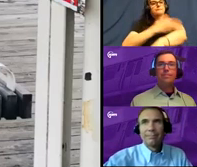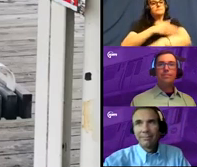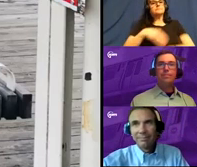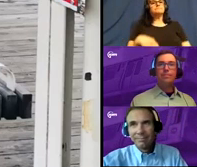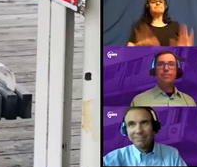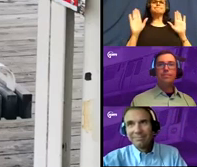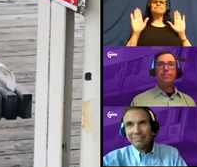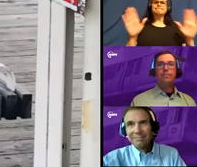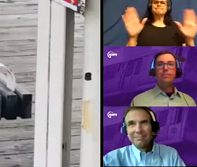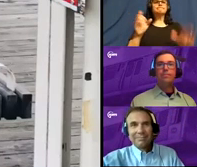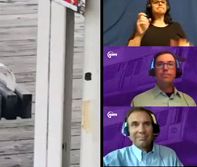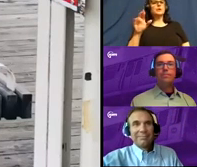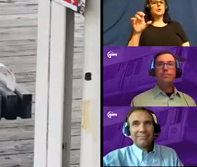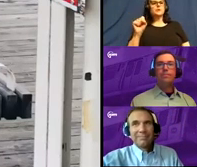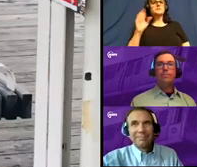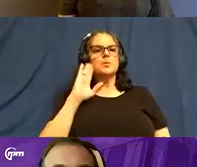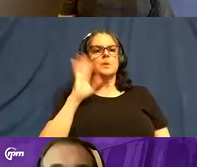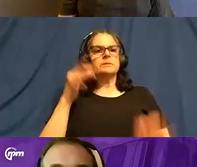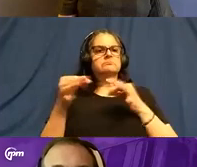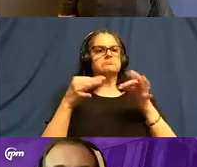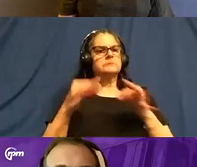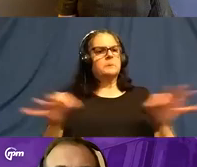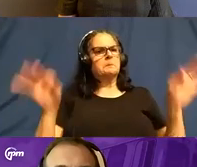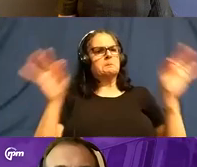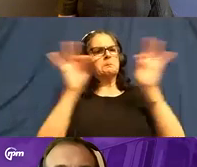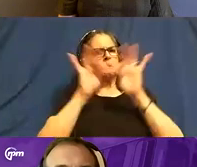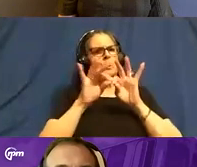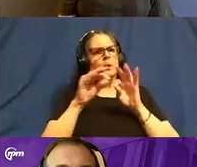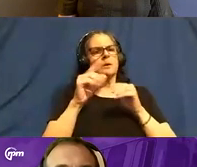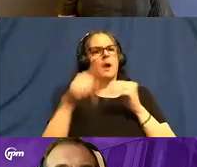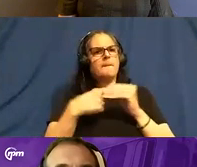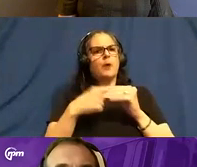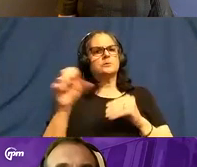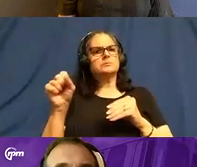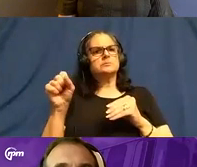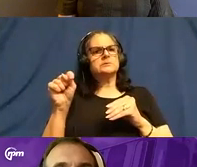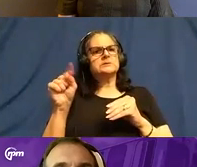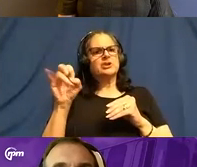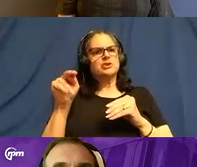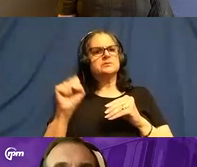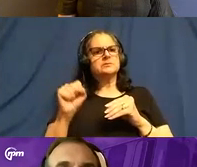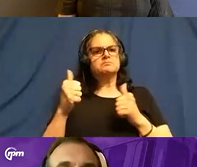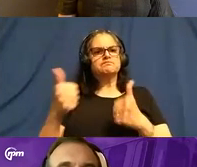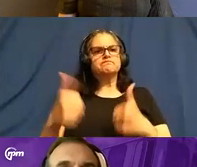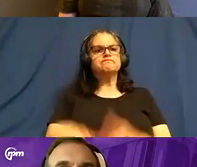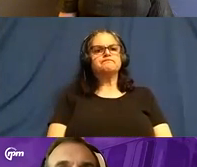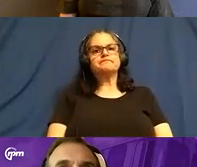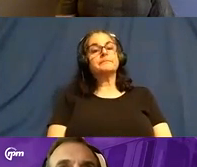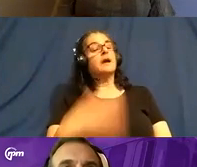going to be talking about that, some important information about the station specifically. Chris. All right, thank you very